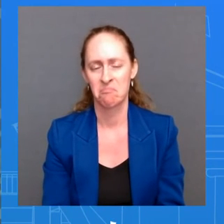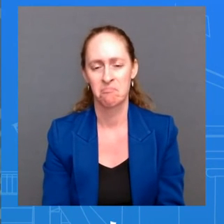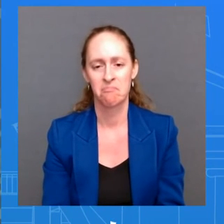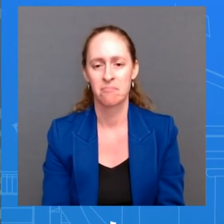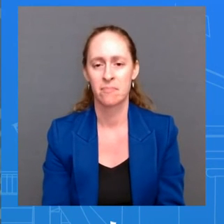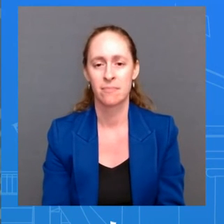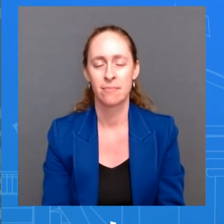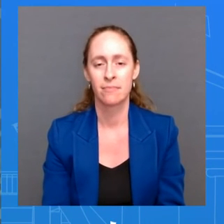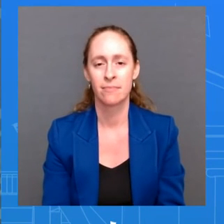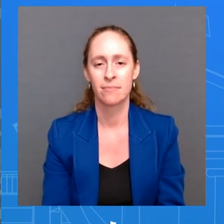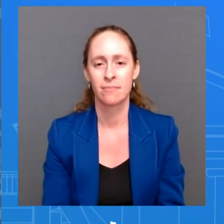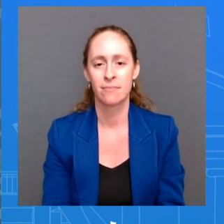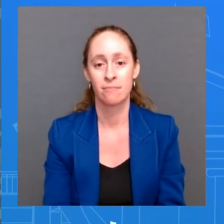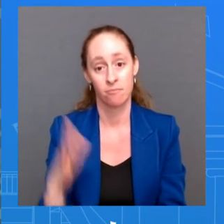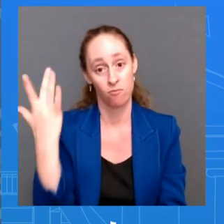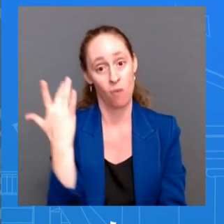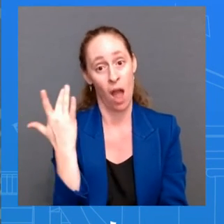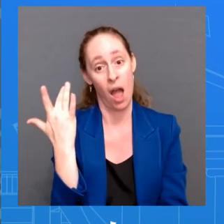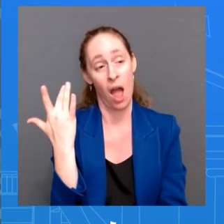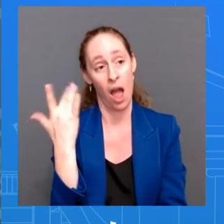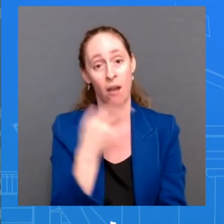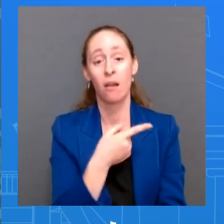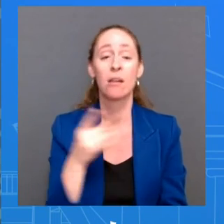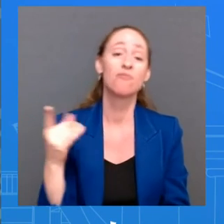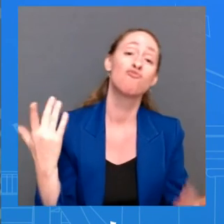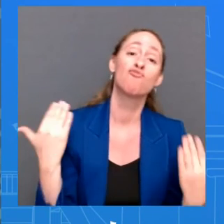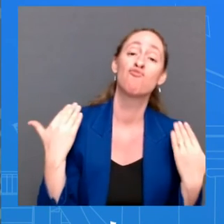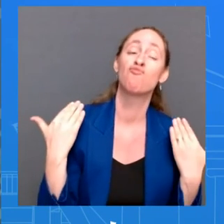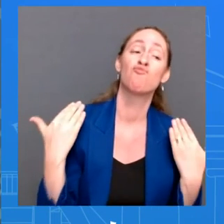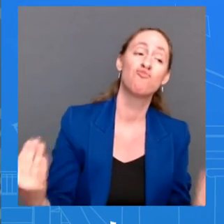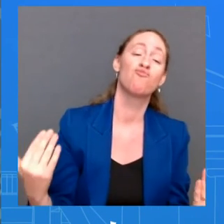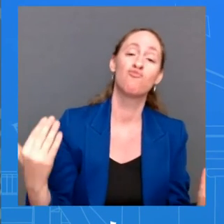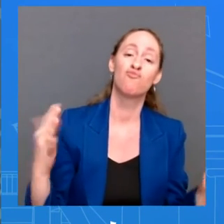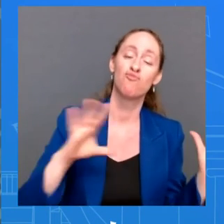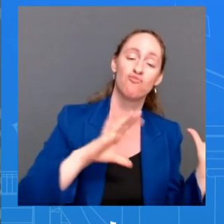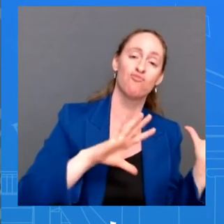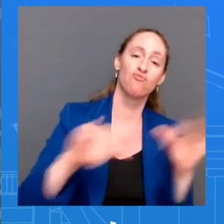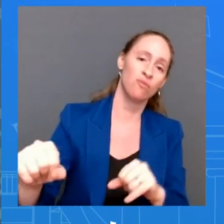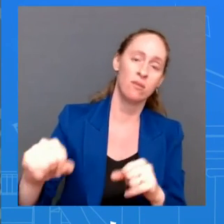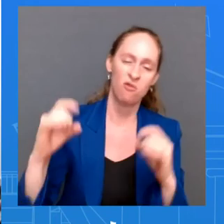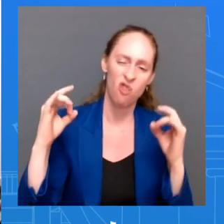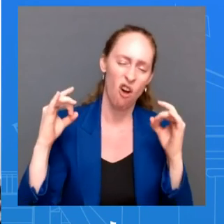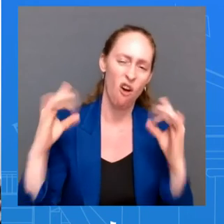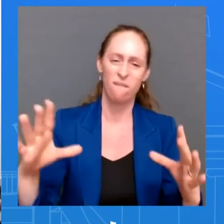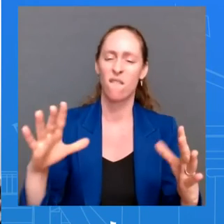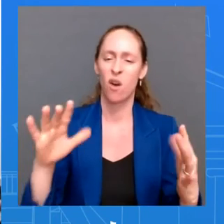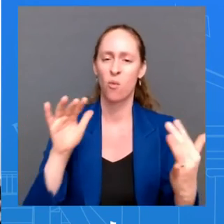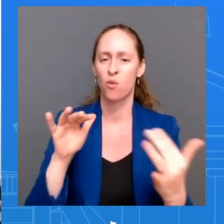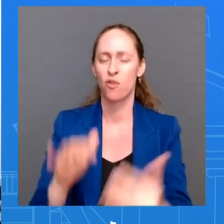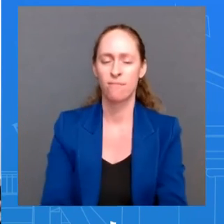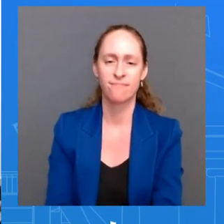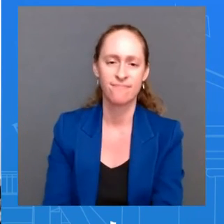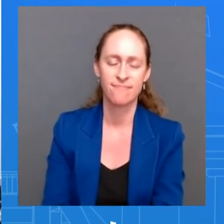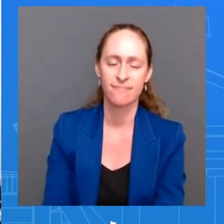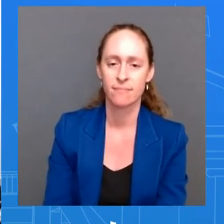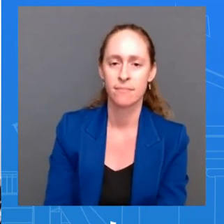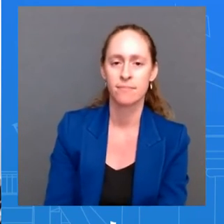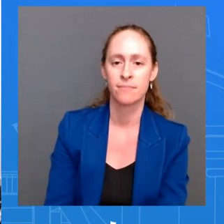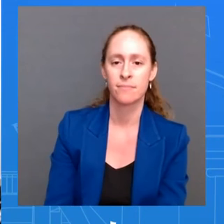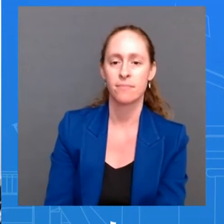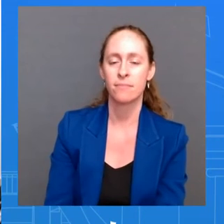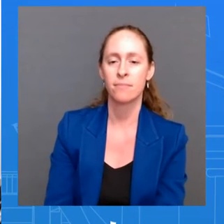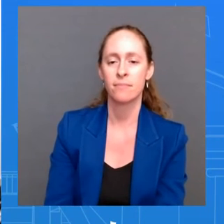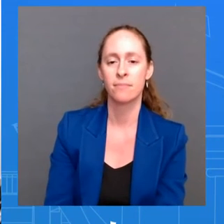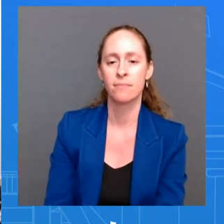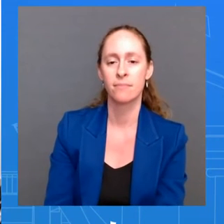war, the brutal war that they are imposing on Ukraine. Can you confirm and or comment on Ukrainians reportedly being